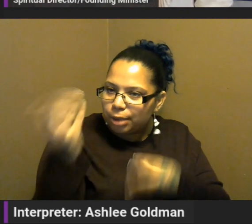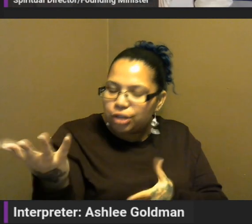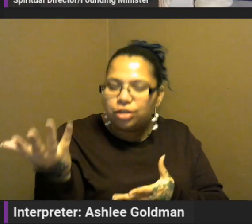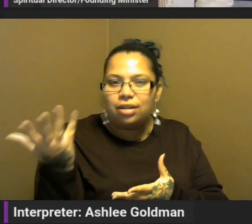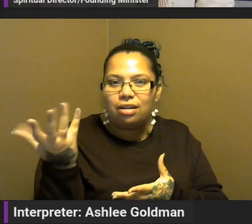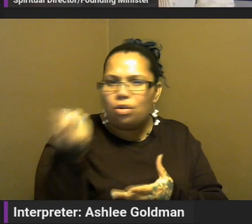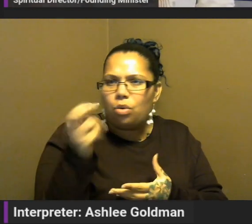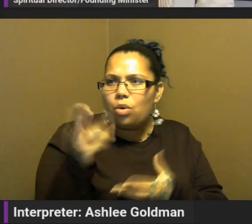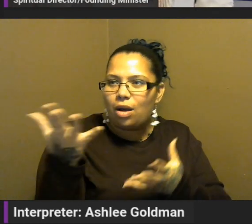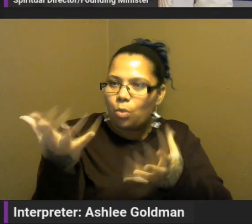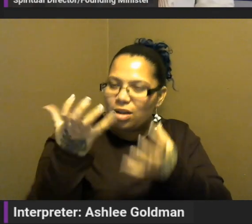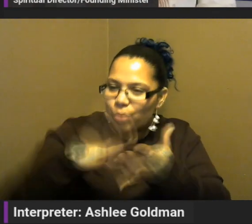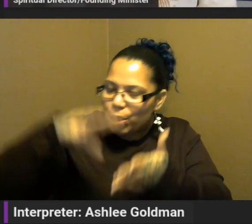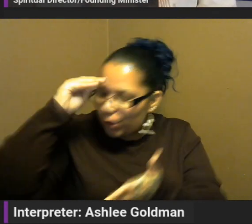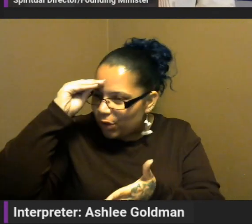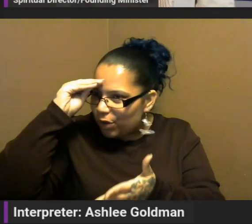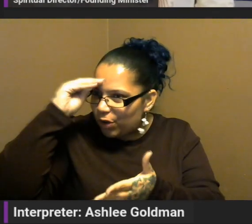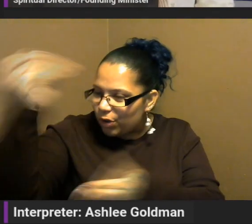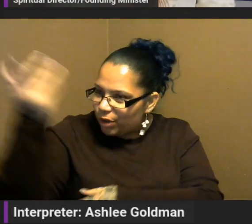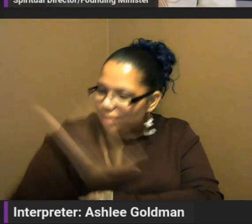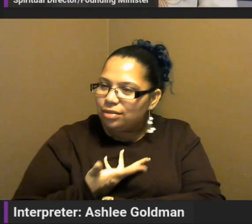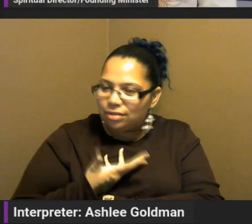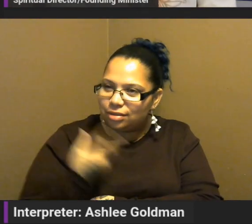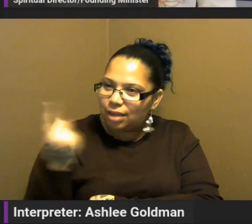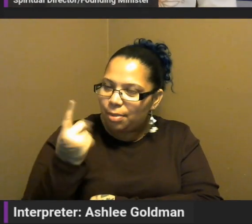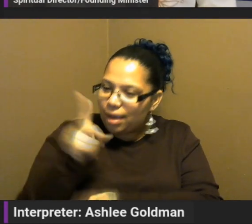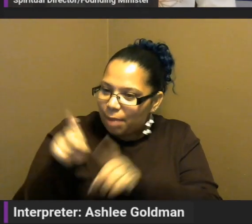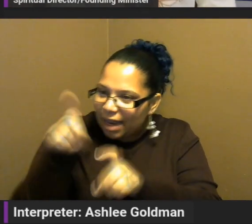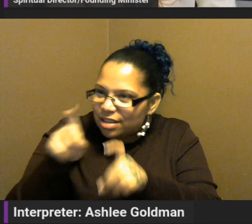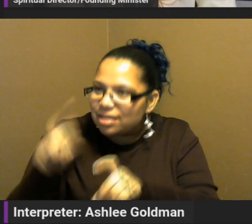or I am seeking and receiving and asking.